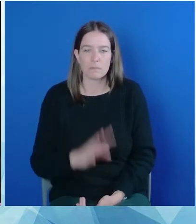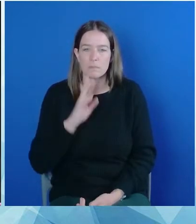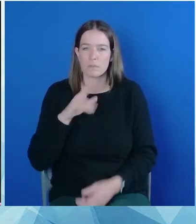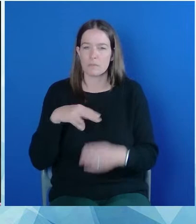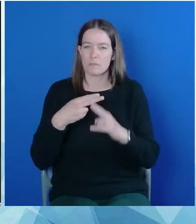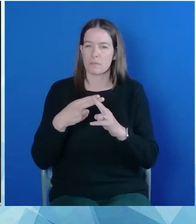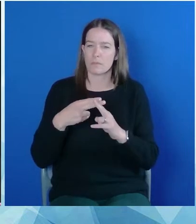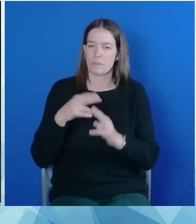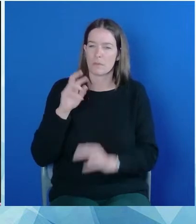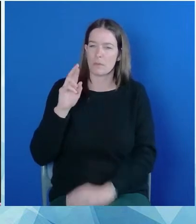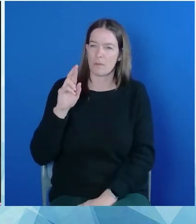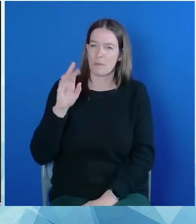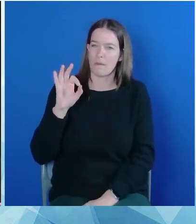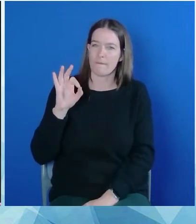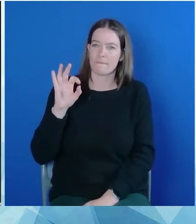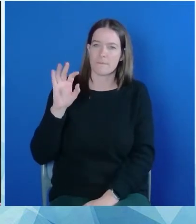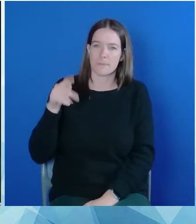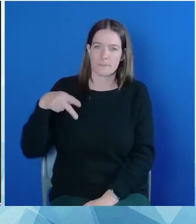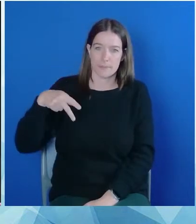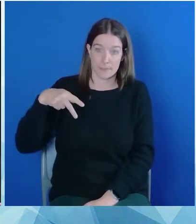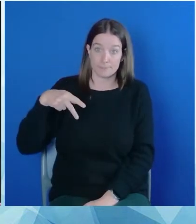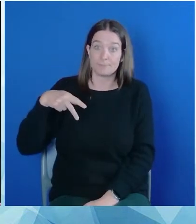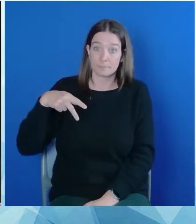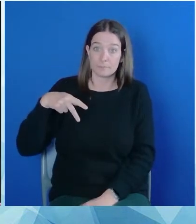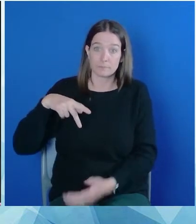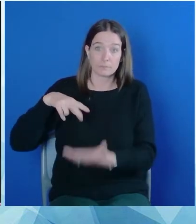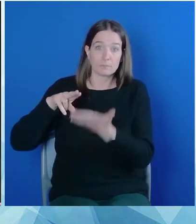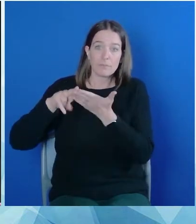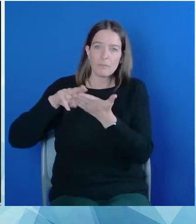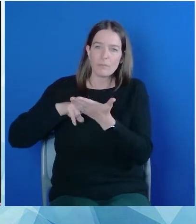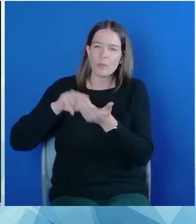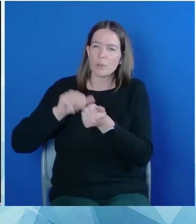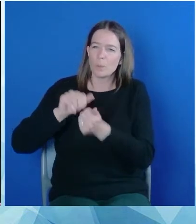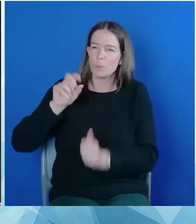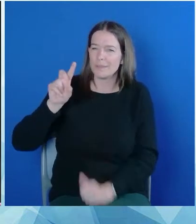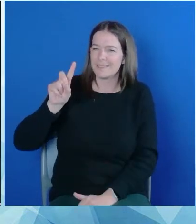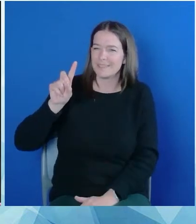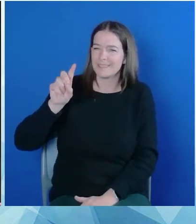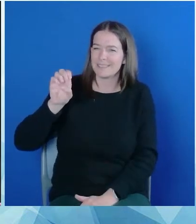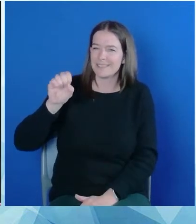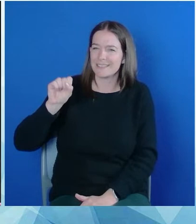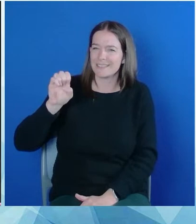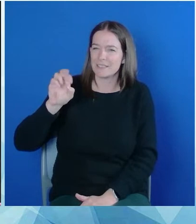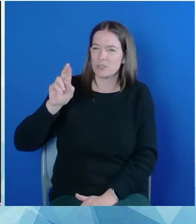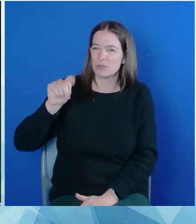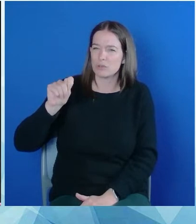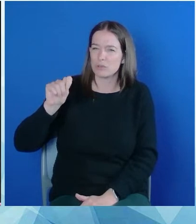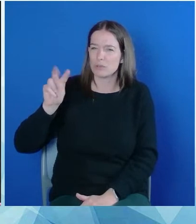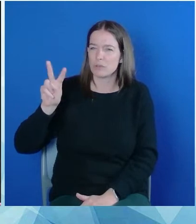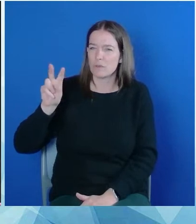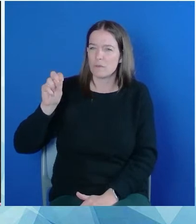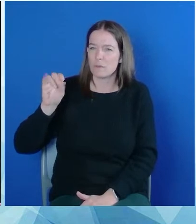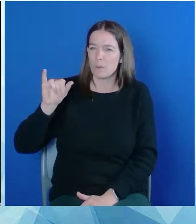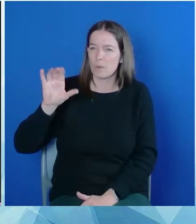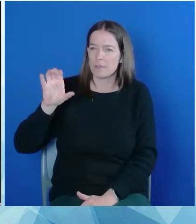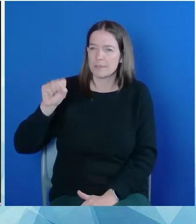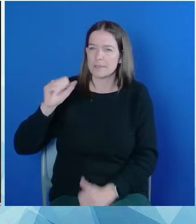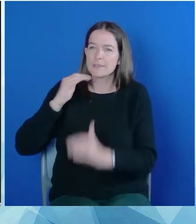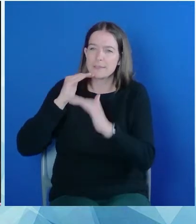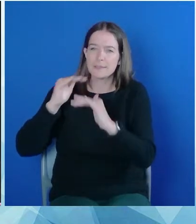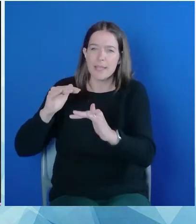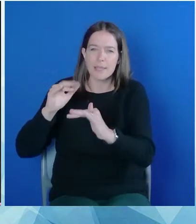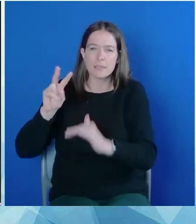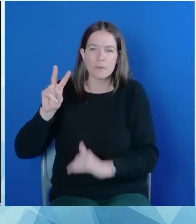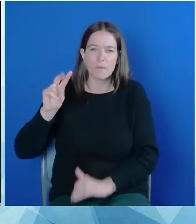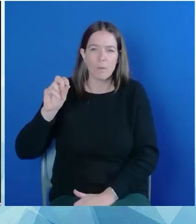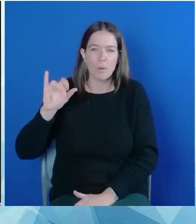Talking about RFPs and the contract with Desert Voices, for example, I would like to go back to